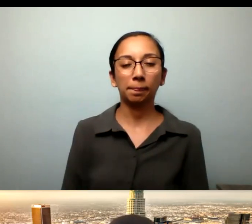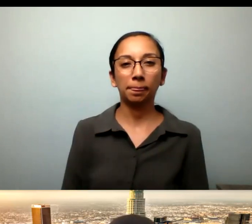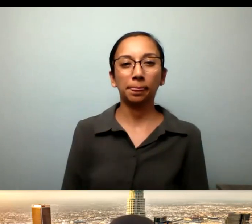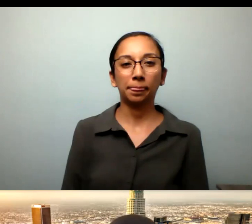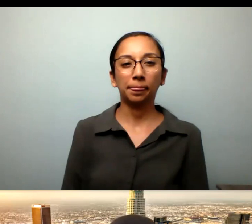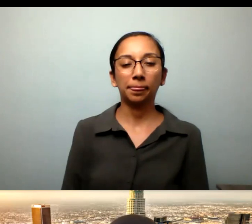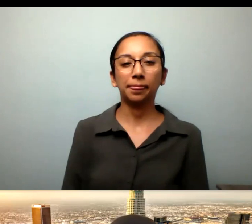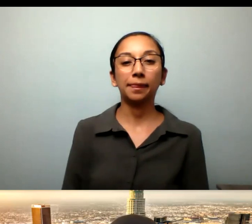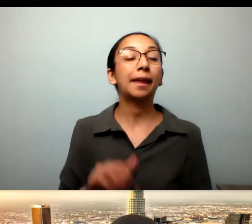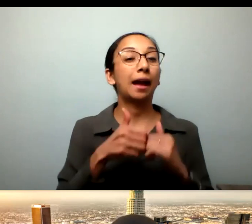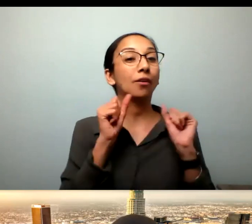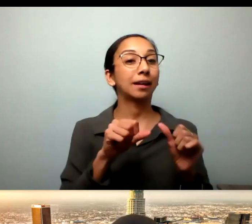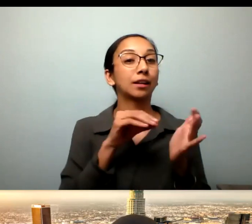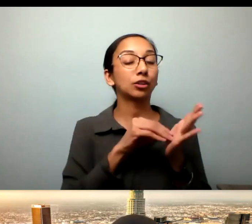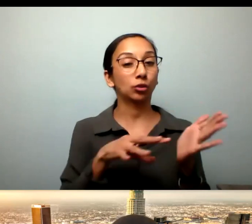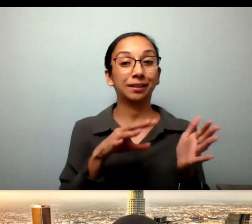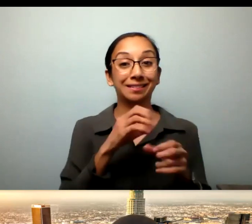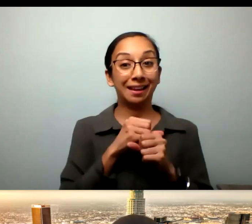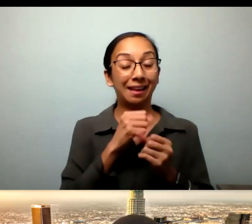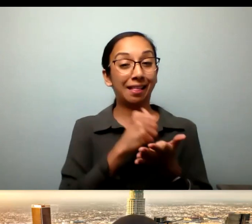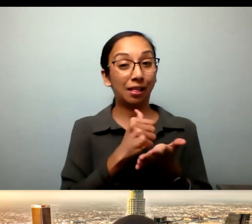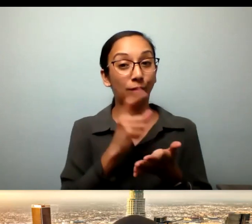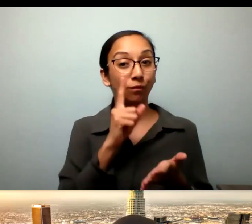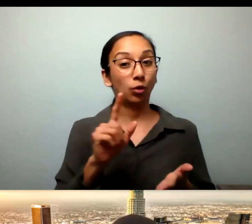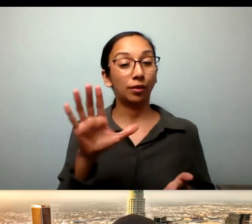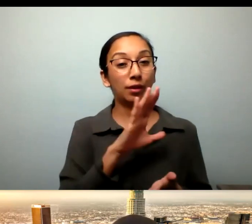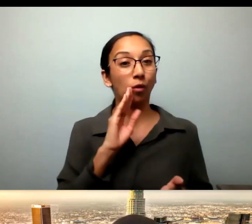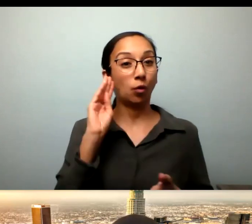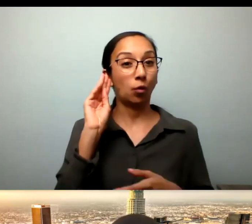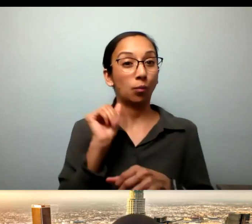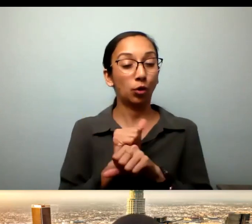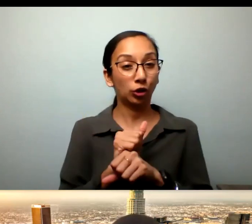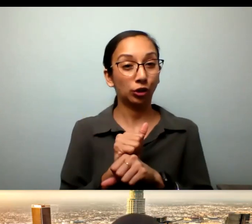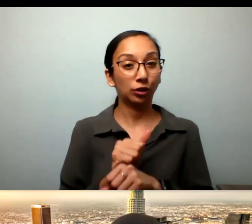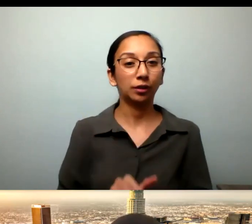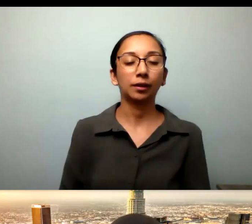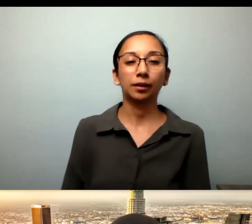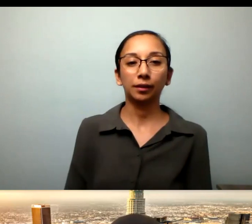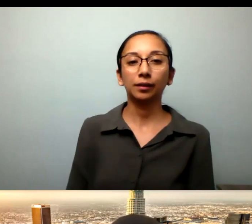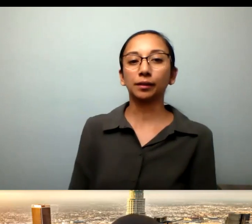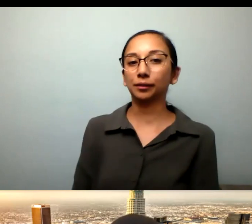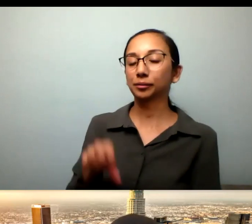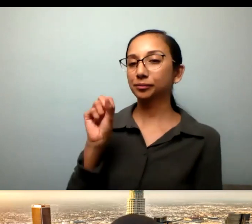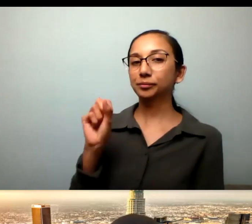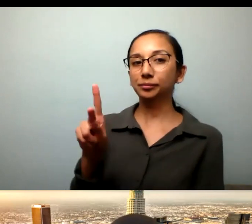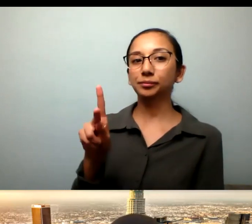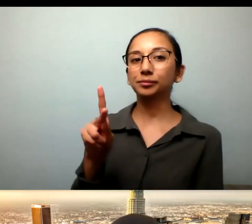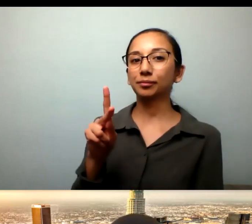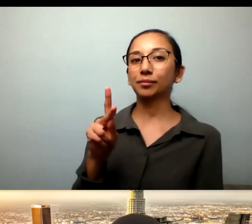How can students receive help for their homework? Is that a question for me, Mr. Schmerelson? Yes. Okay, I